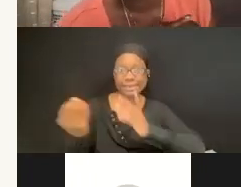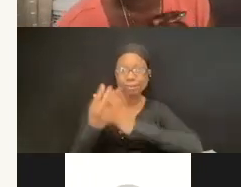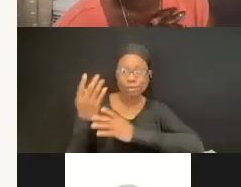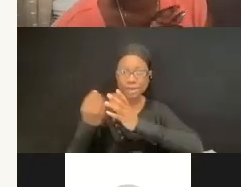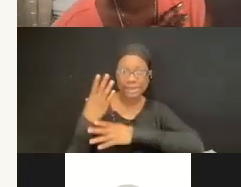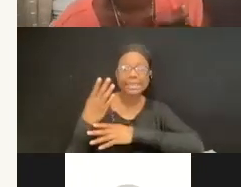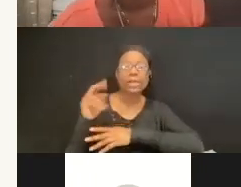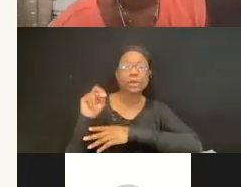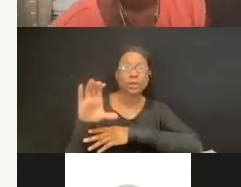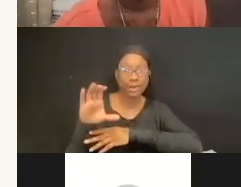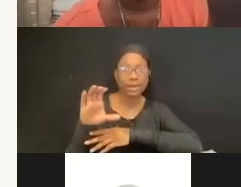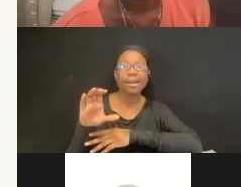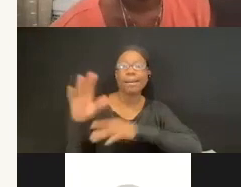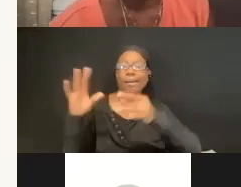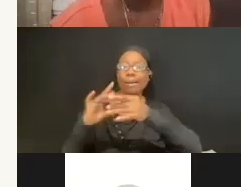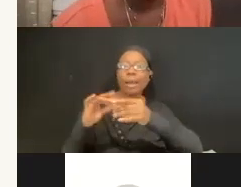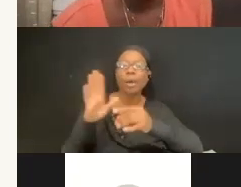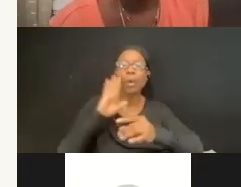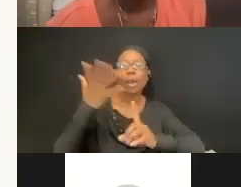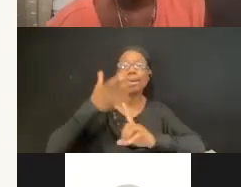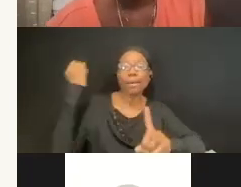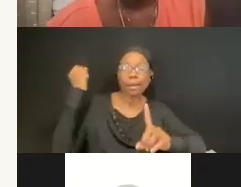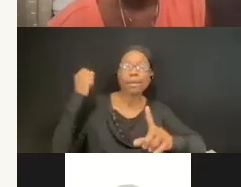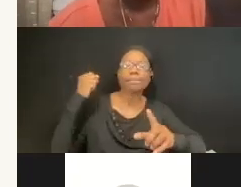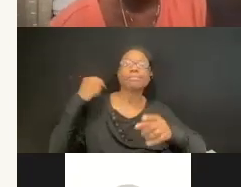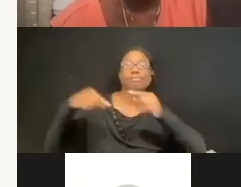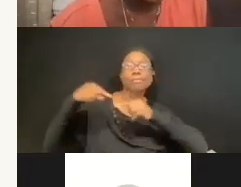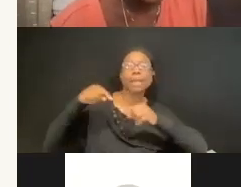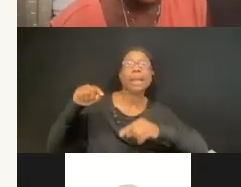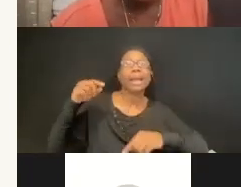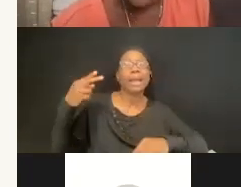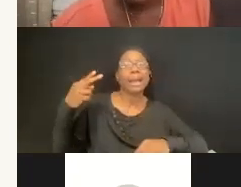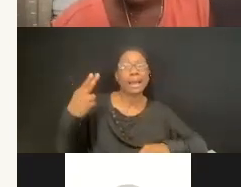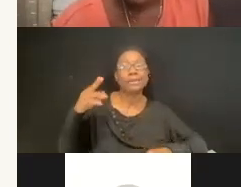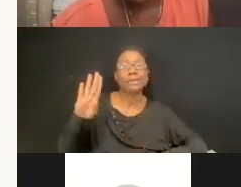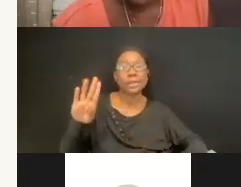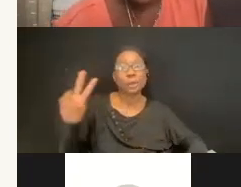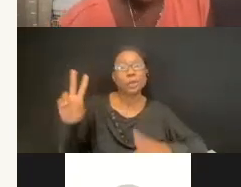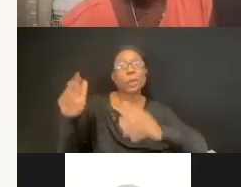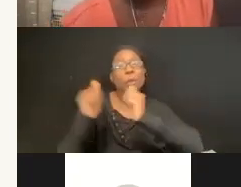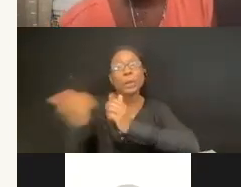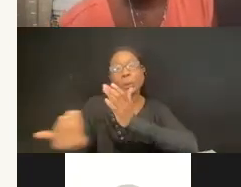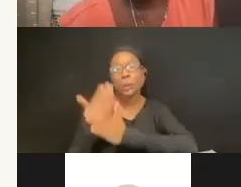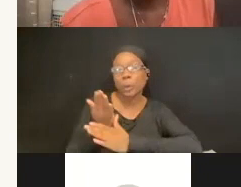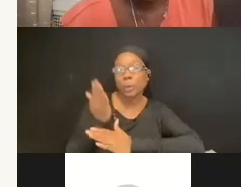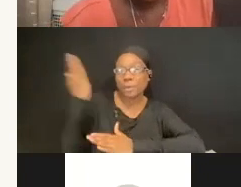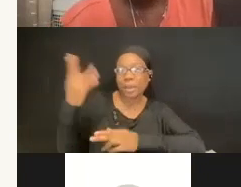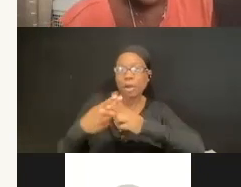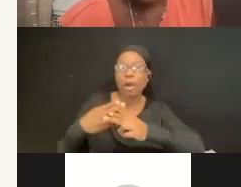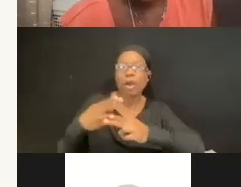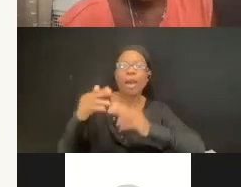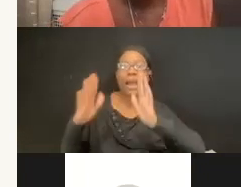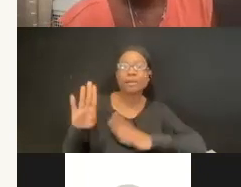House Bill 2 with something called House Bill 142. I'm not going to go into detail about House Bill 142, but you should